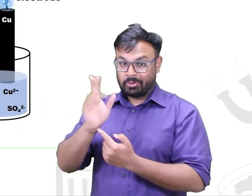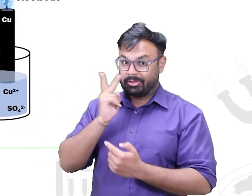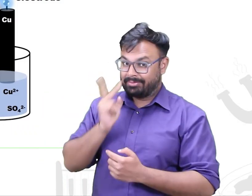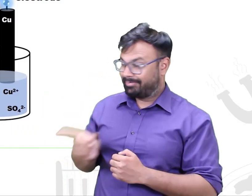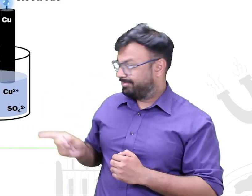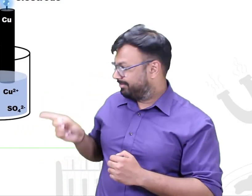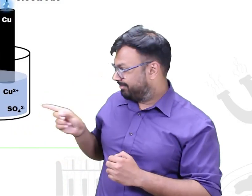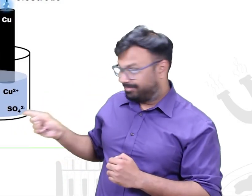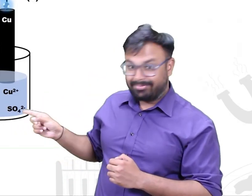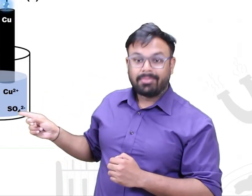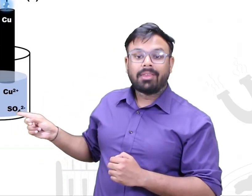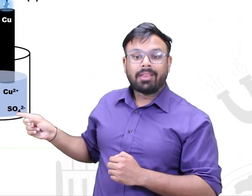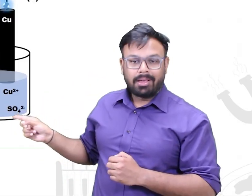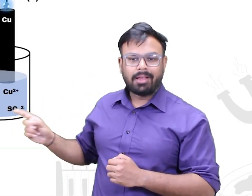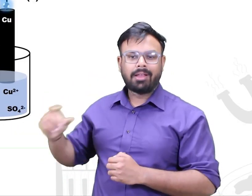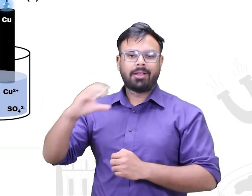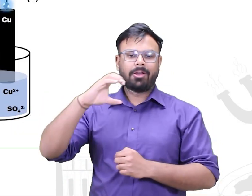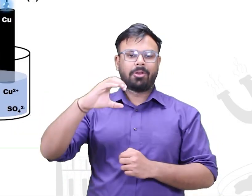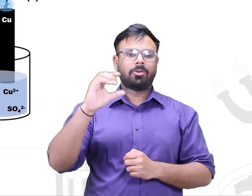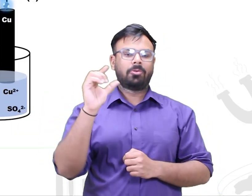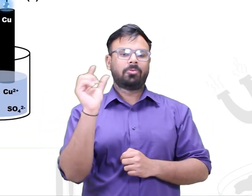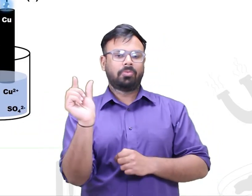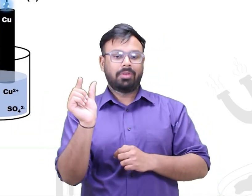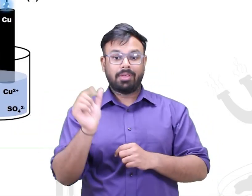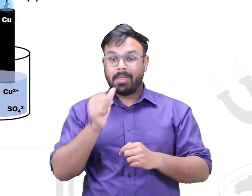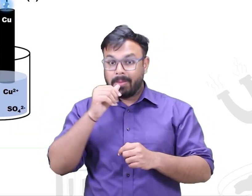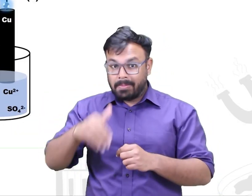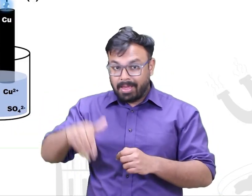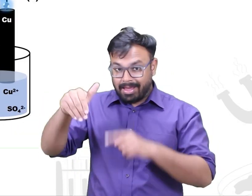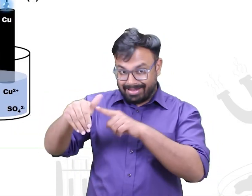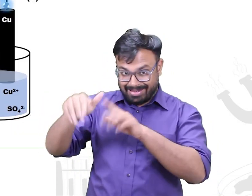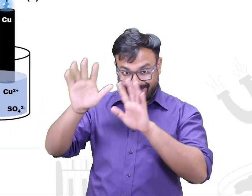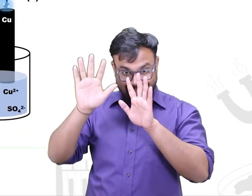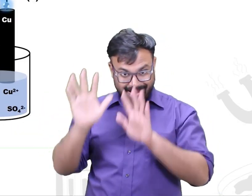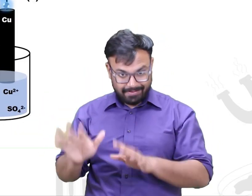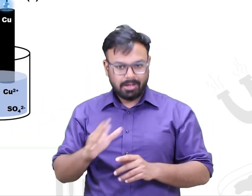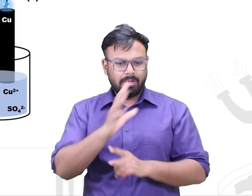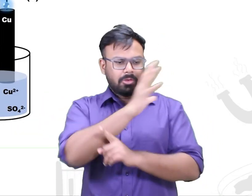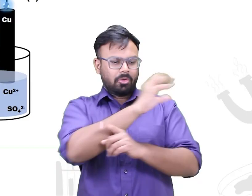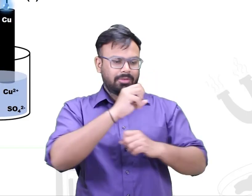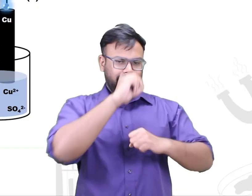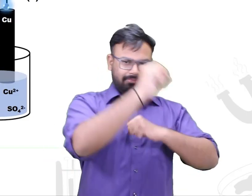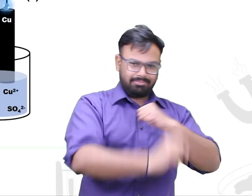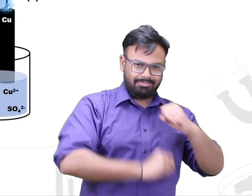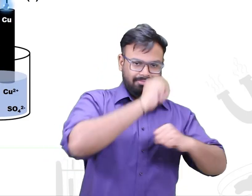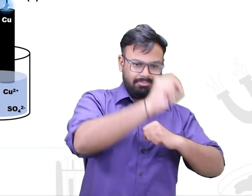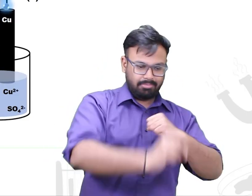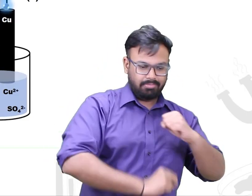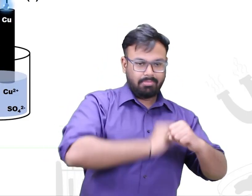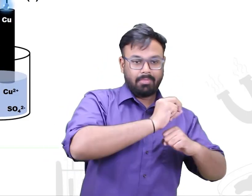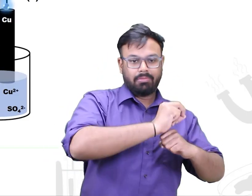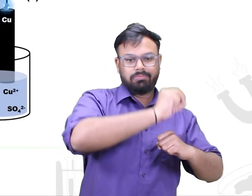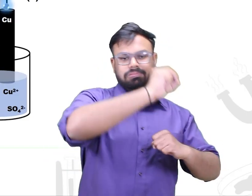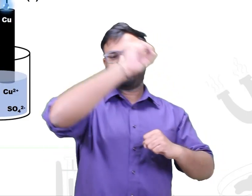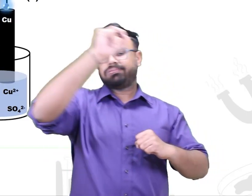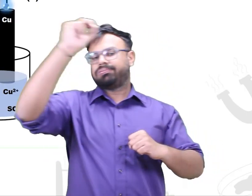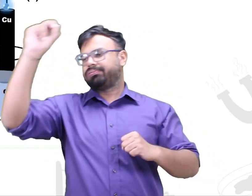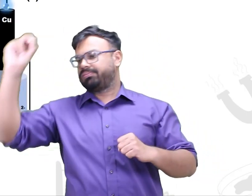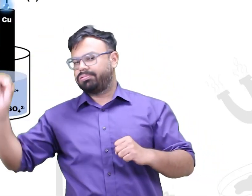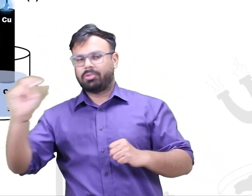two electrons from the zinc electrode reaches the copper electrode. The copper dipped in copper sulfate solution, which exits